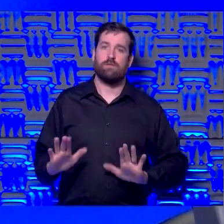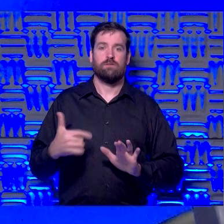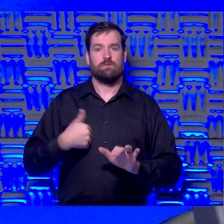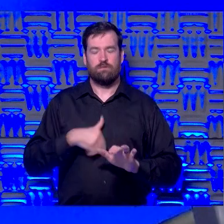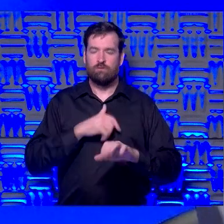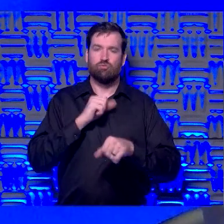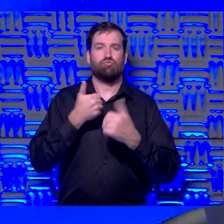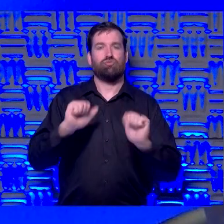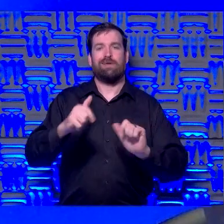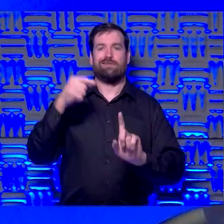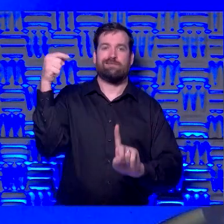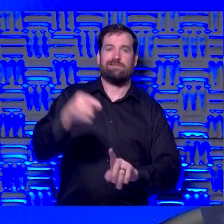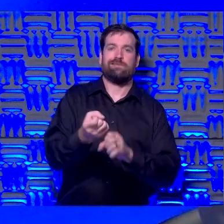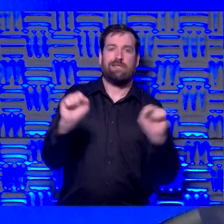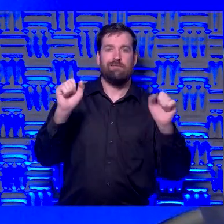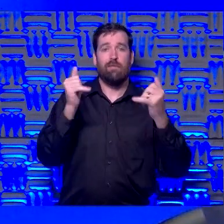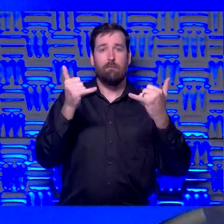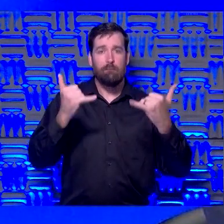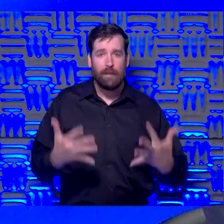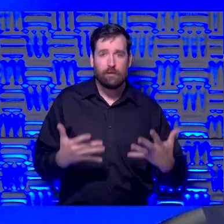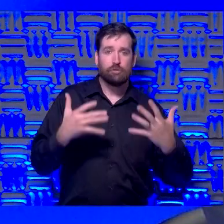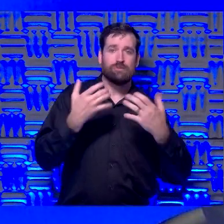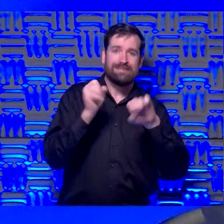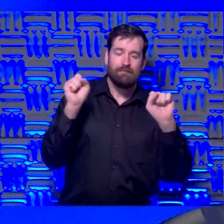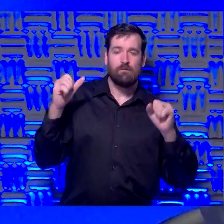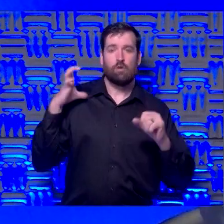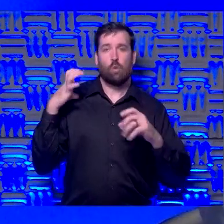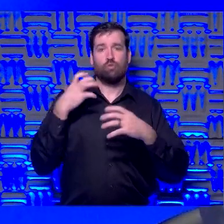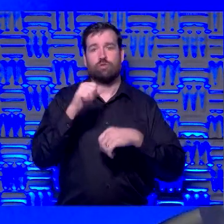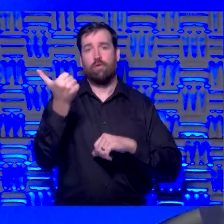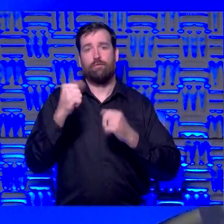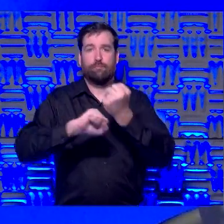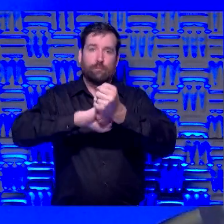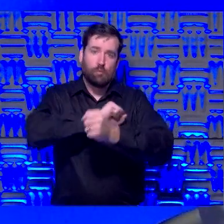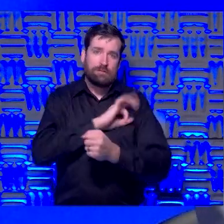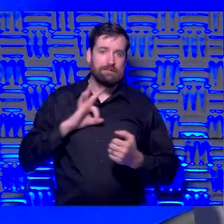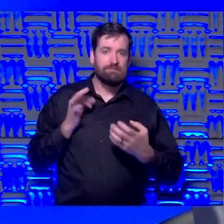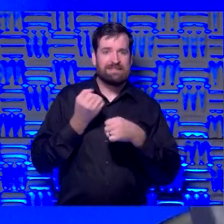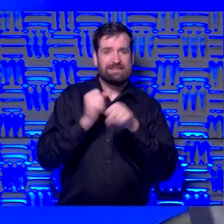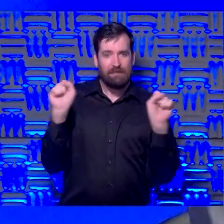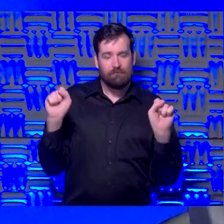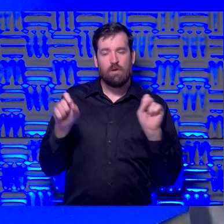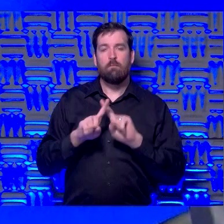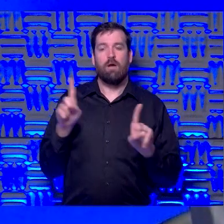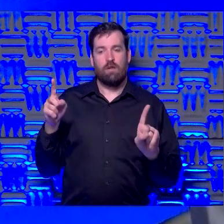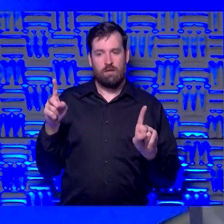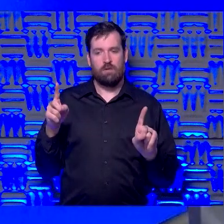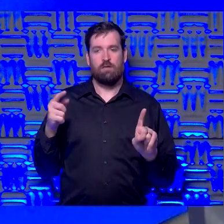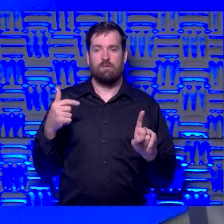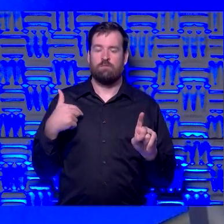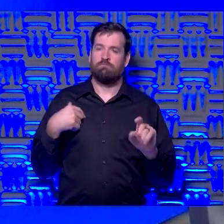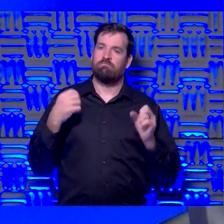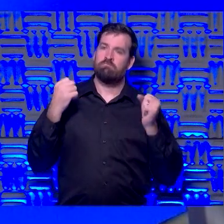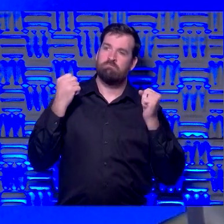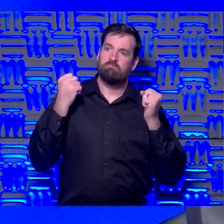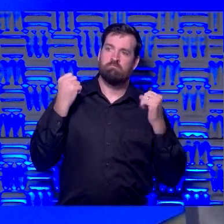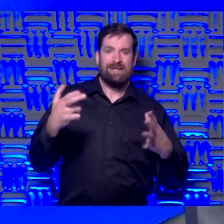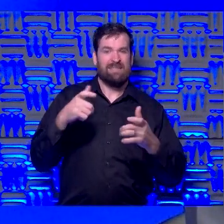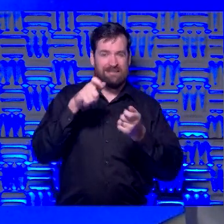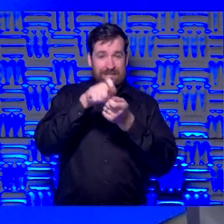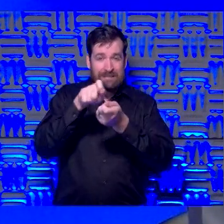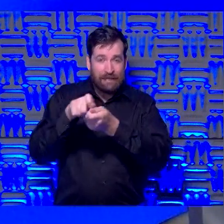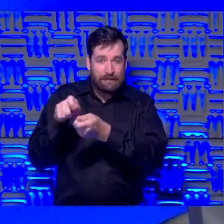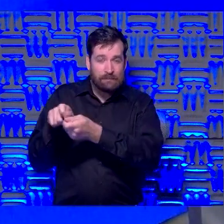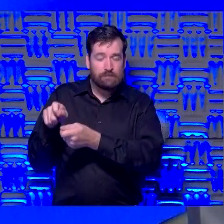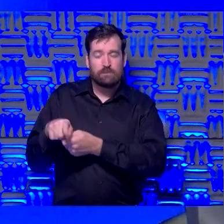that safely, to keep the players safe, to keep the coaches and other support staff safe. But we are taking a lot of details, a